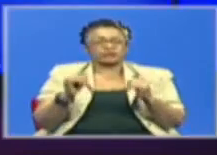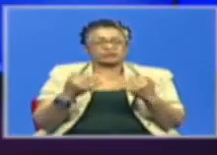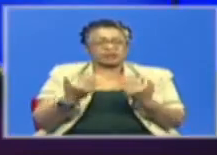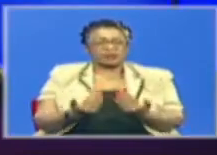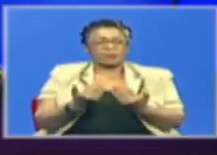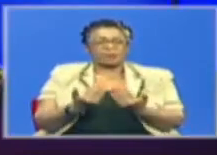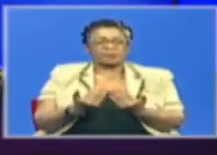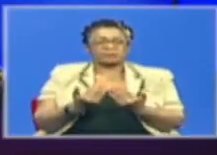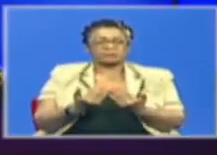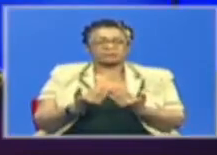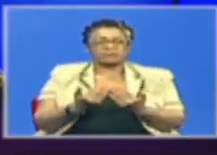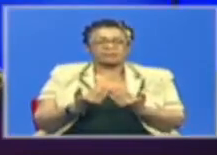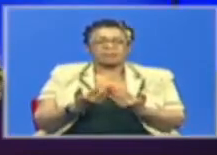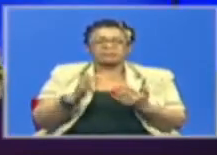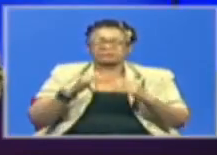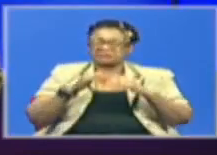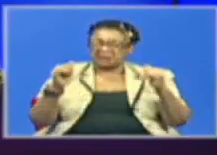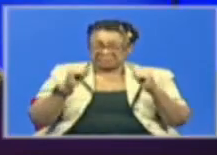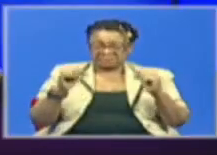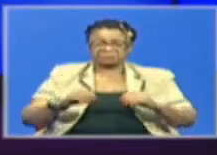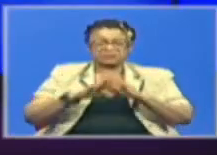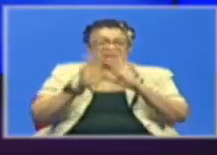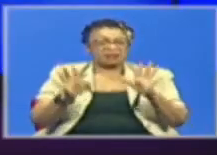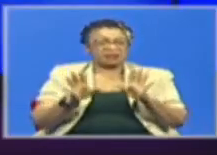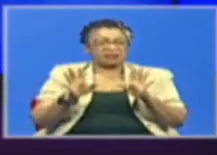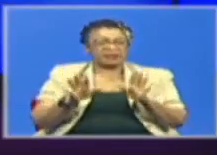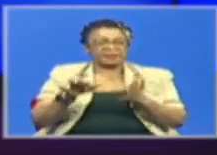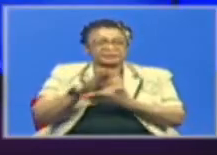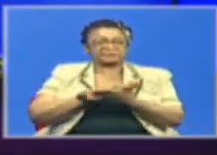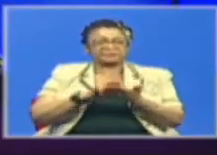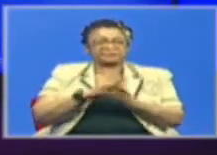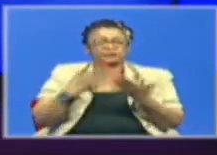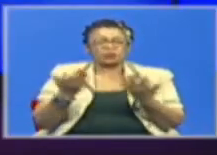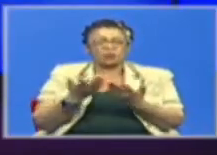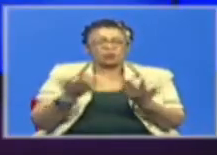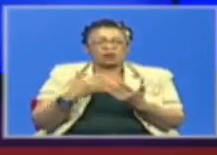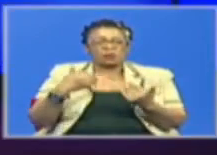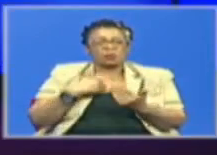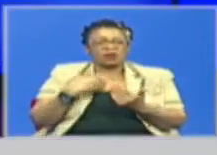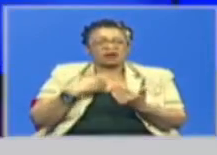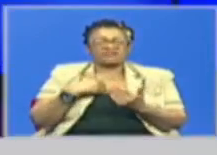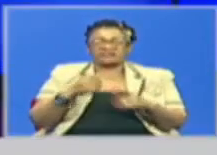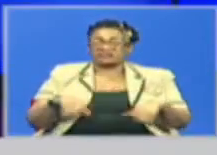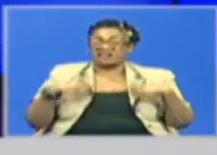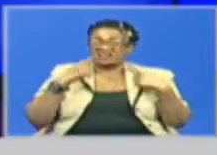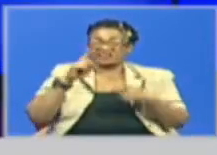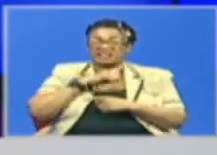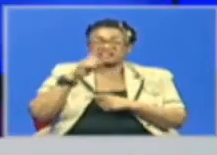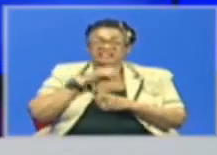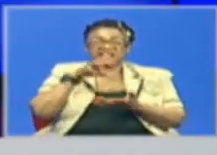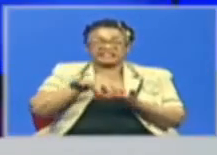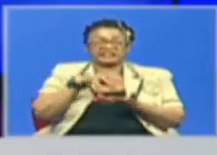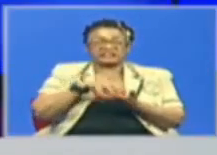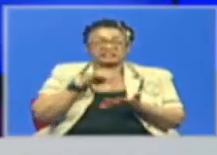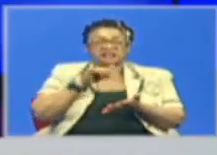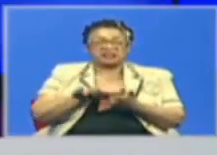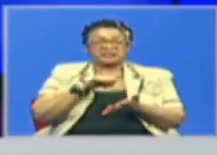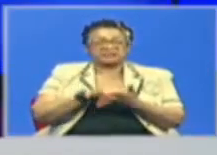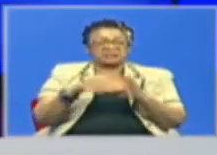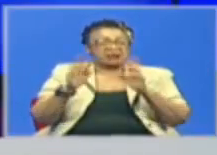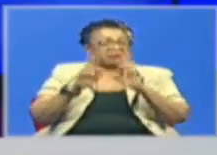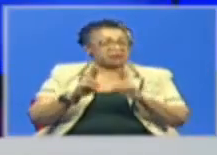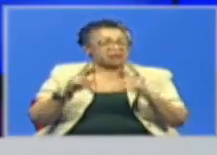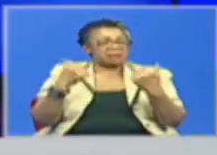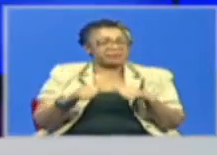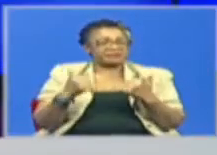A gap appears to be quite glaring in areas where unforeseen life-threatening incidents fail to meet preparedness. A